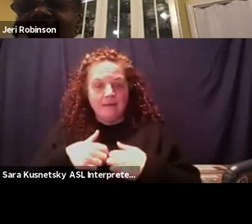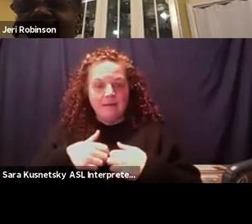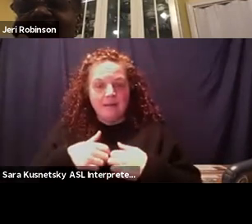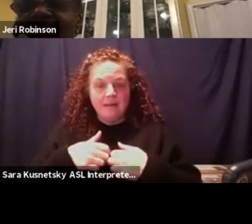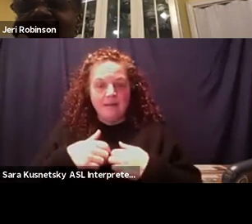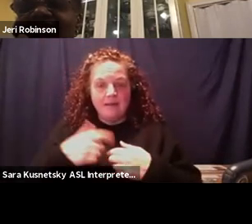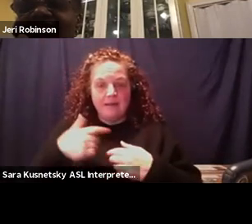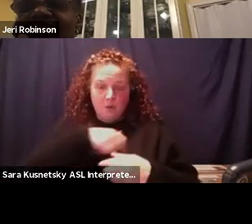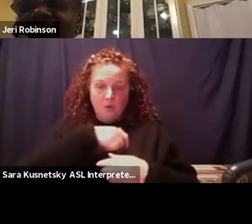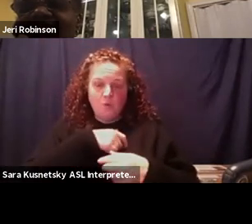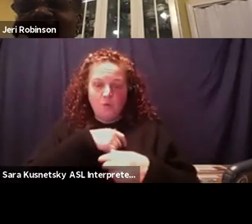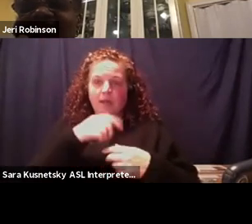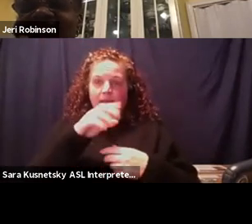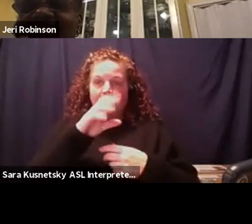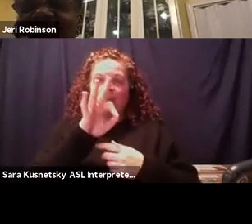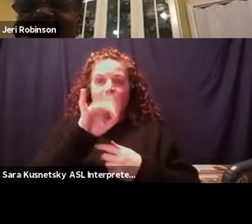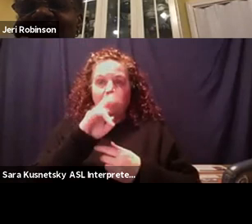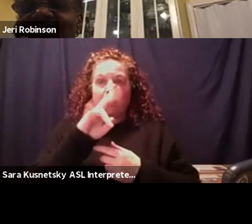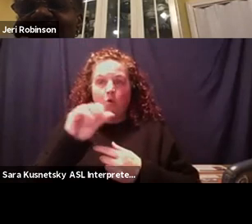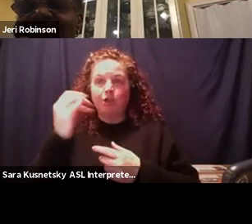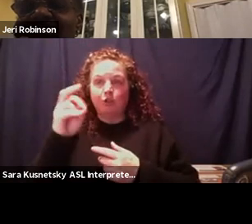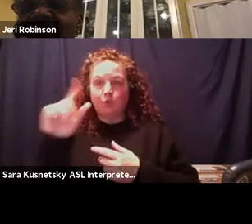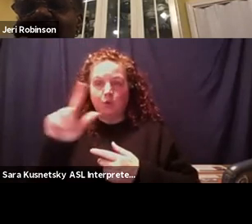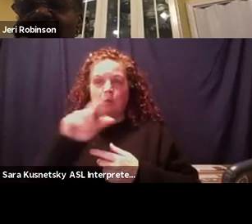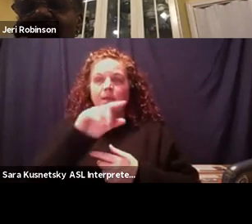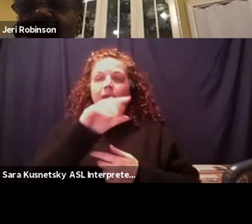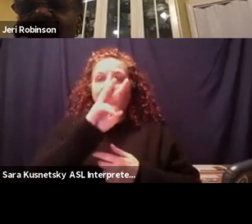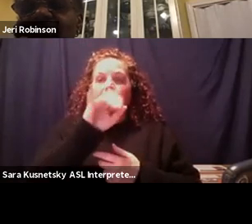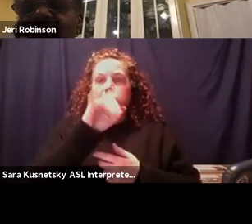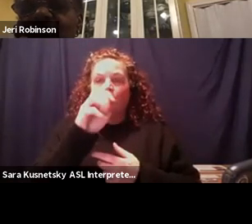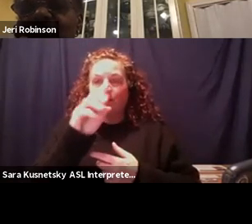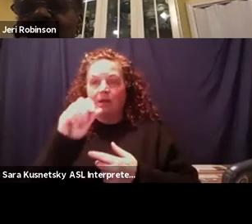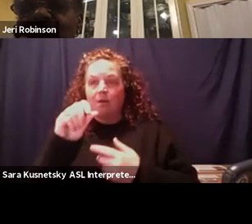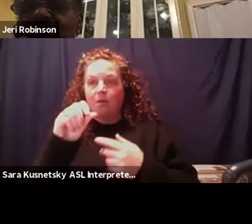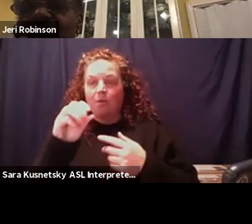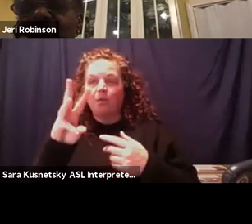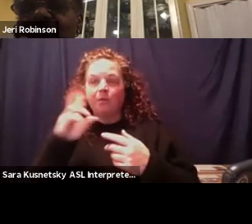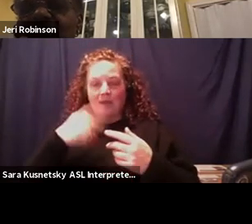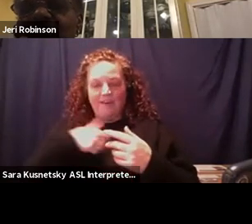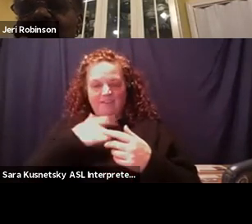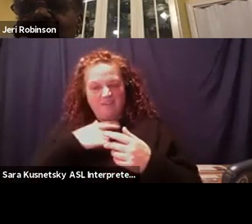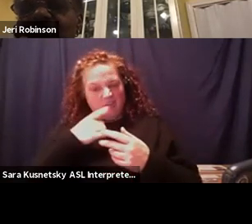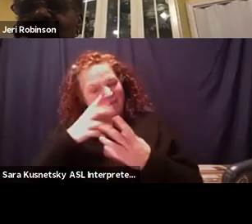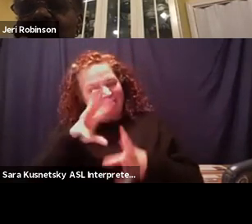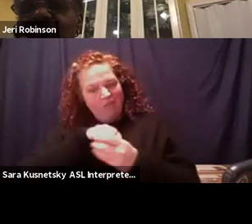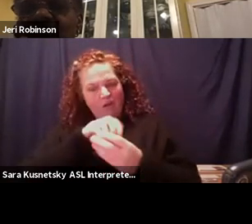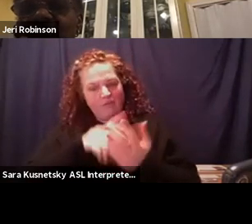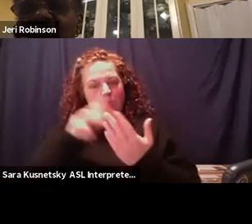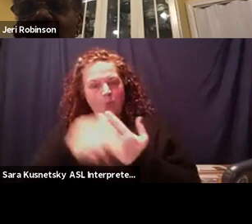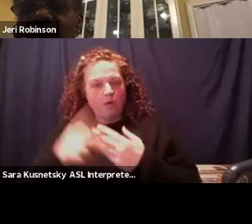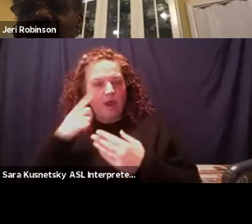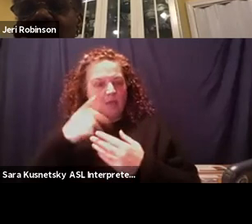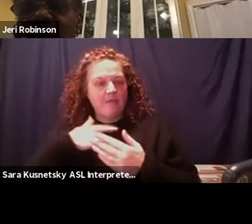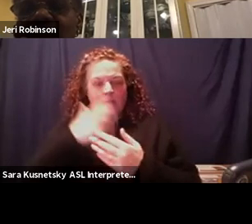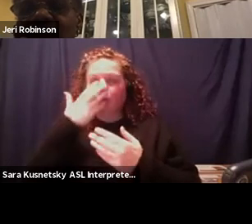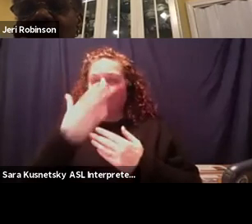we, Fiona Jewell and Willow Nordzi, as students in the AWC program, feel that AWC is an amazing program for Boston Public